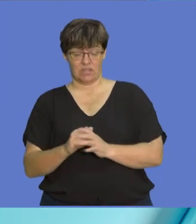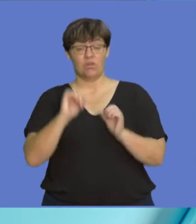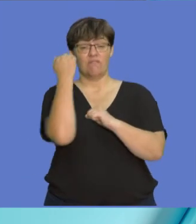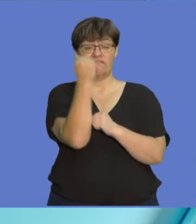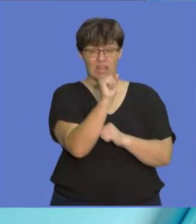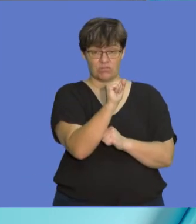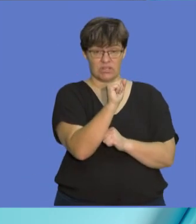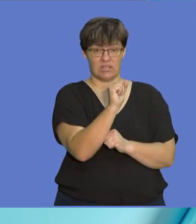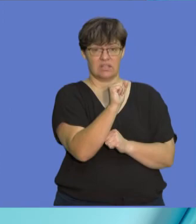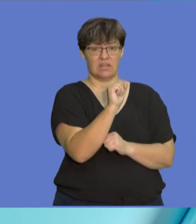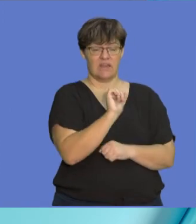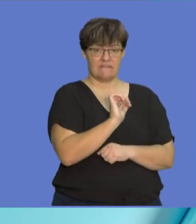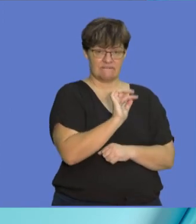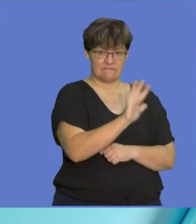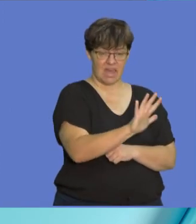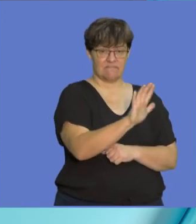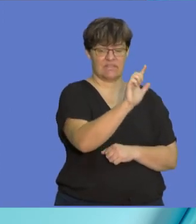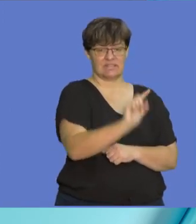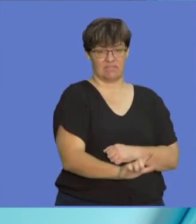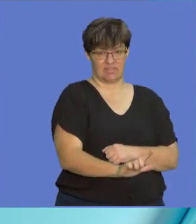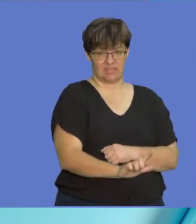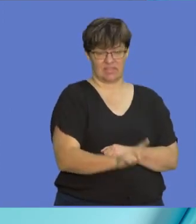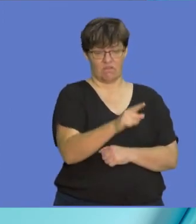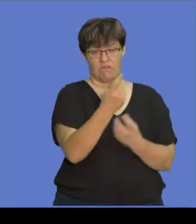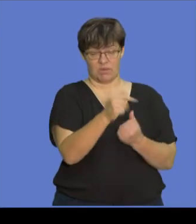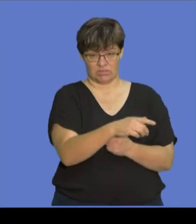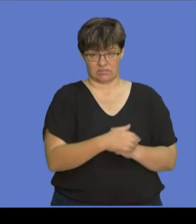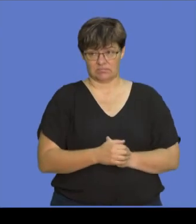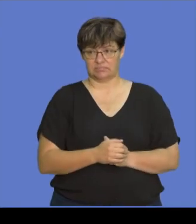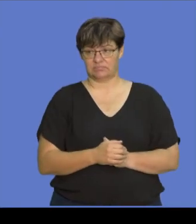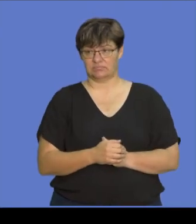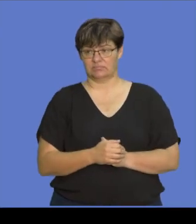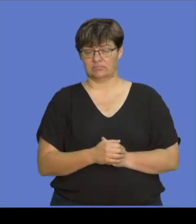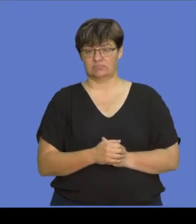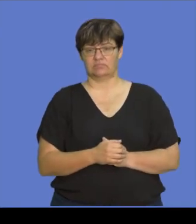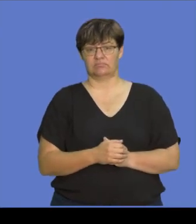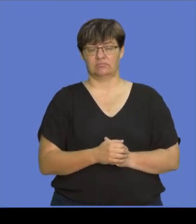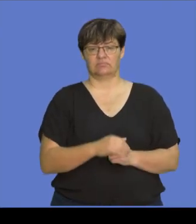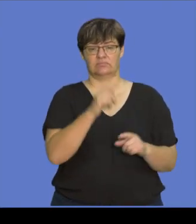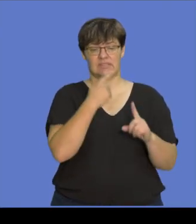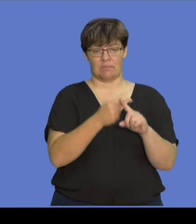get 5/7 of that amount. So in other words, times